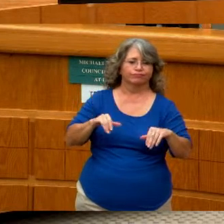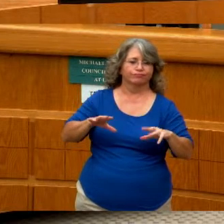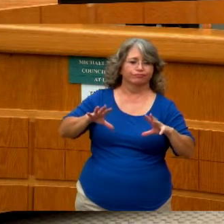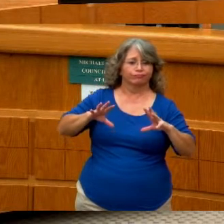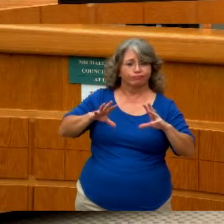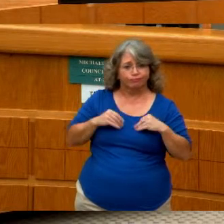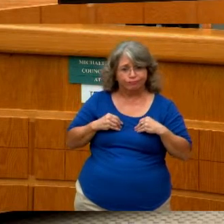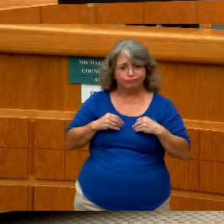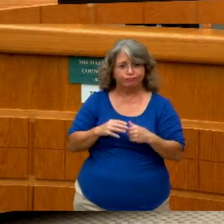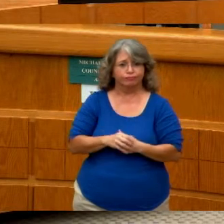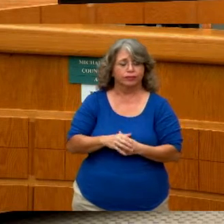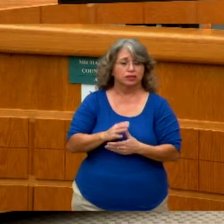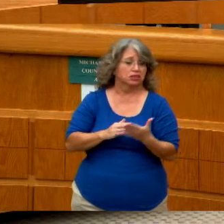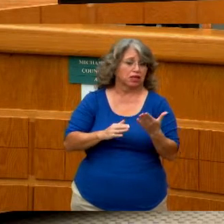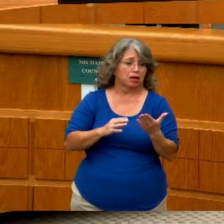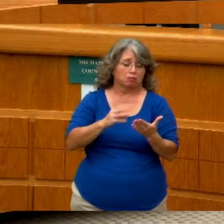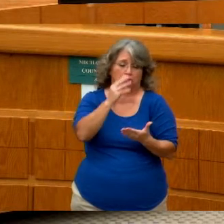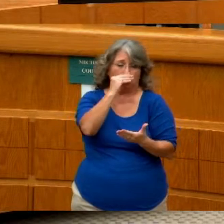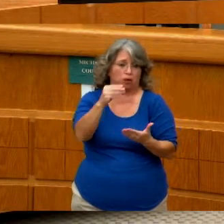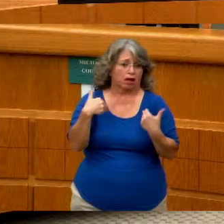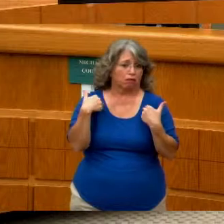resignation, heedlessness.